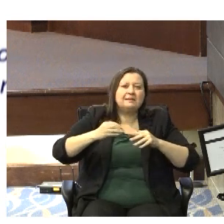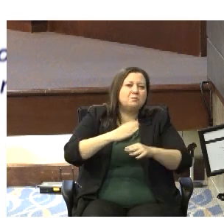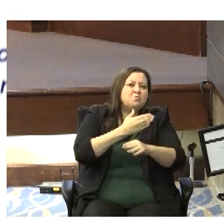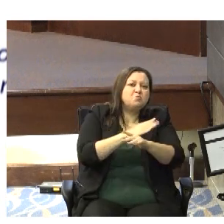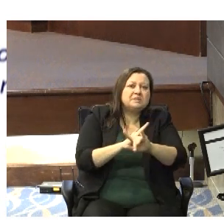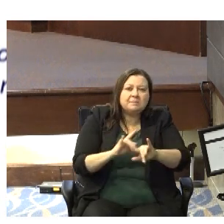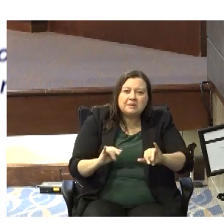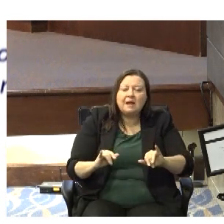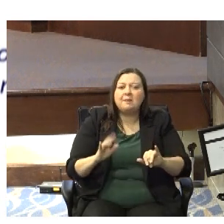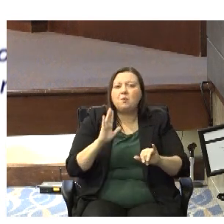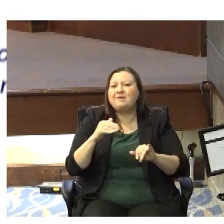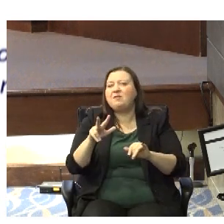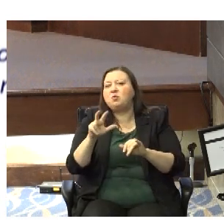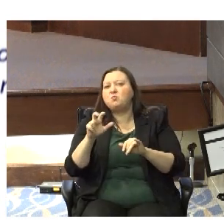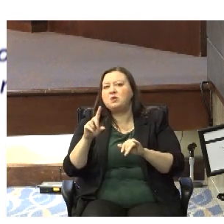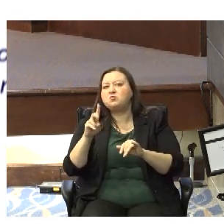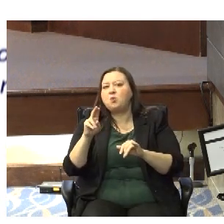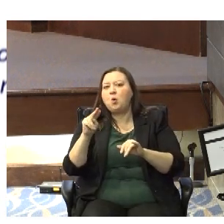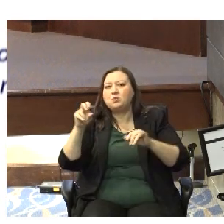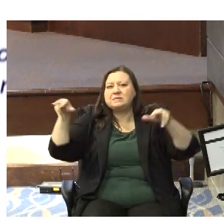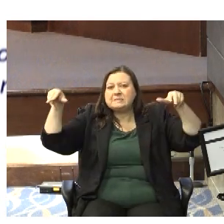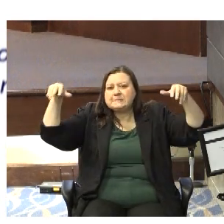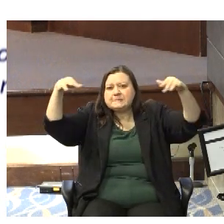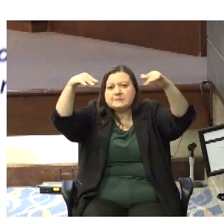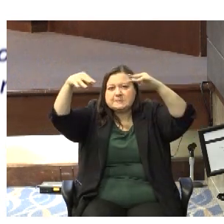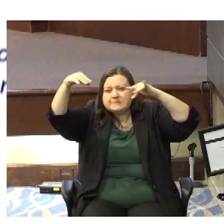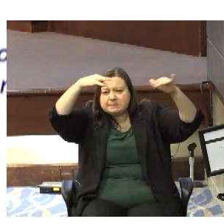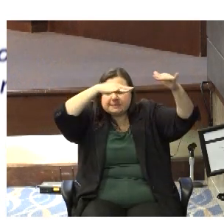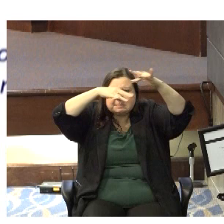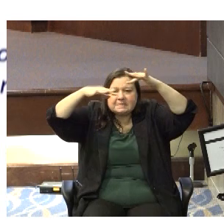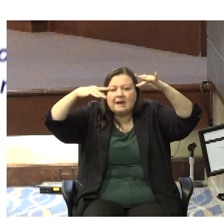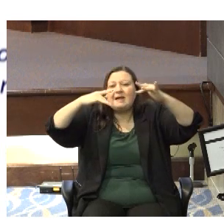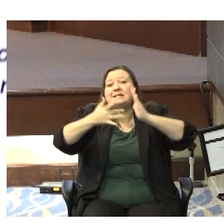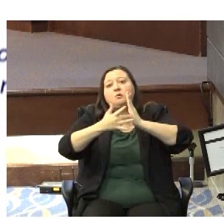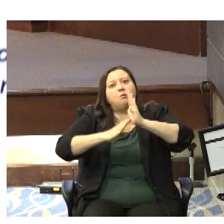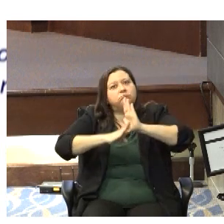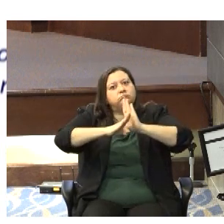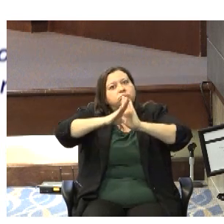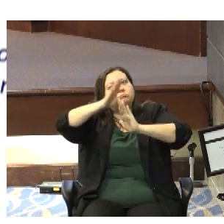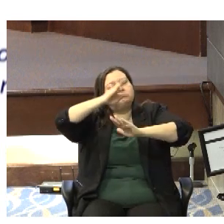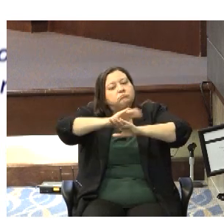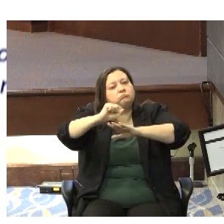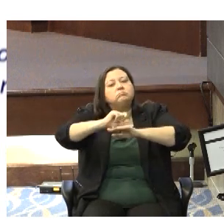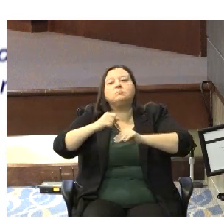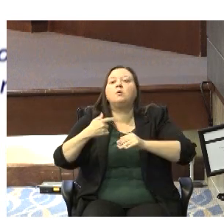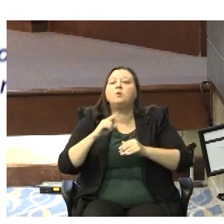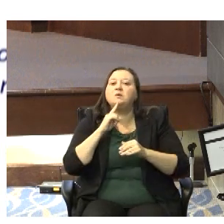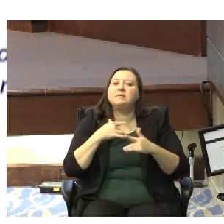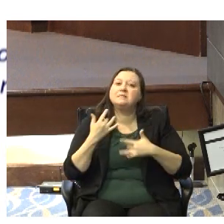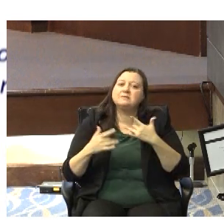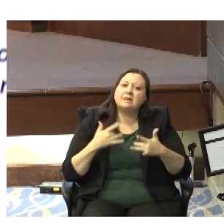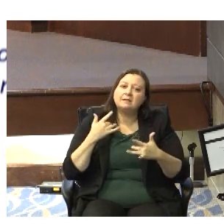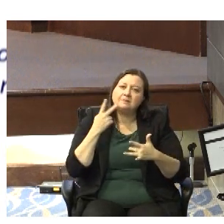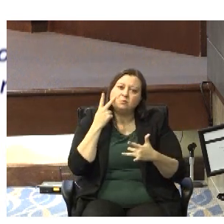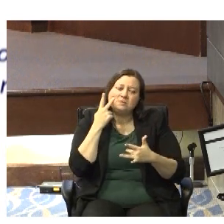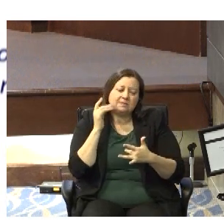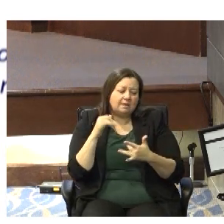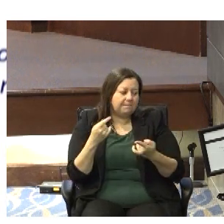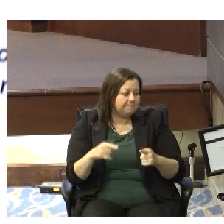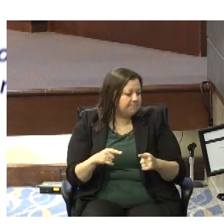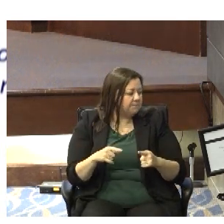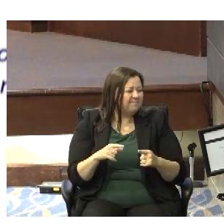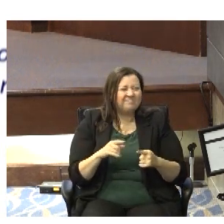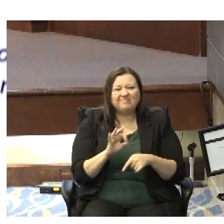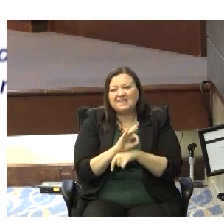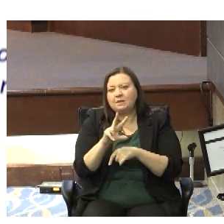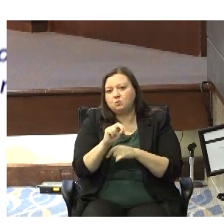We also have 300 drones. That technology keeps advancing. So really excited to have that. We expect that to be